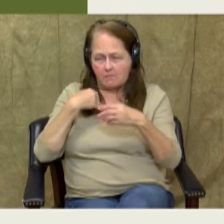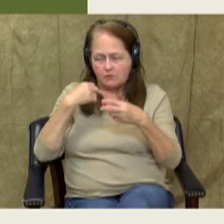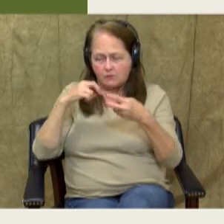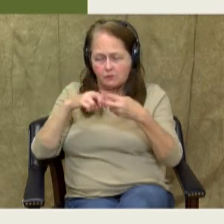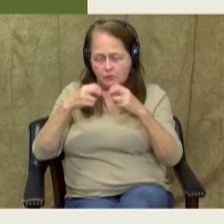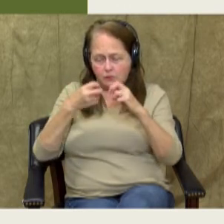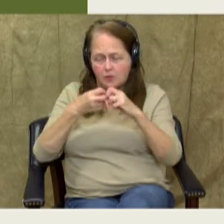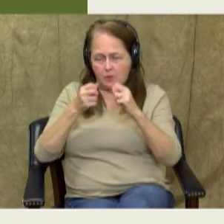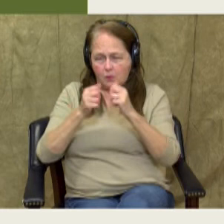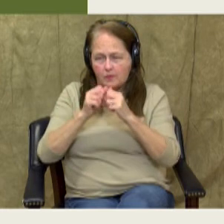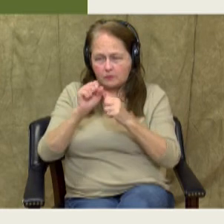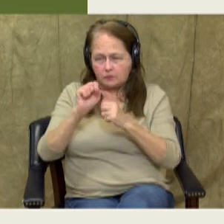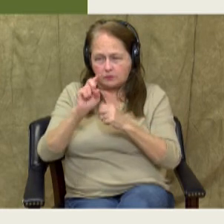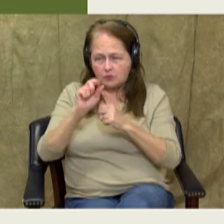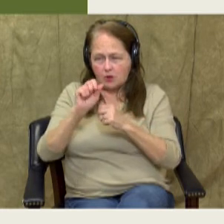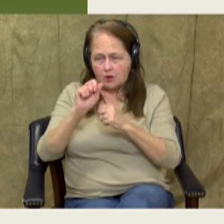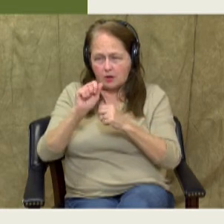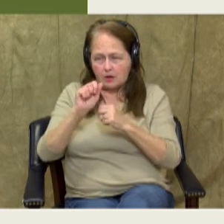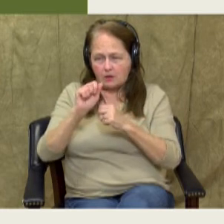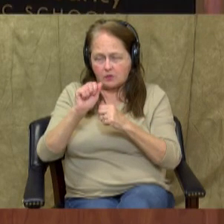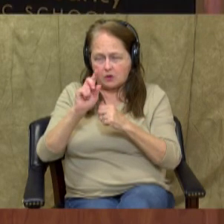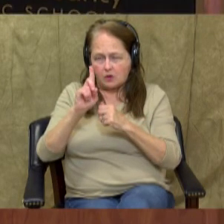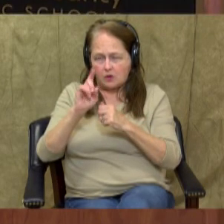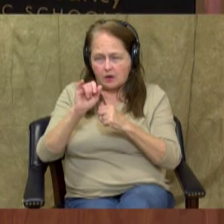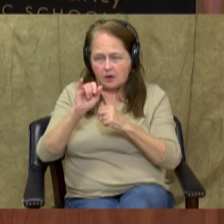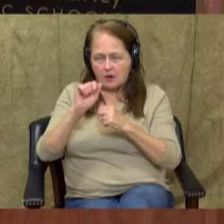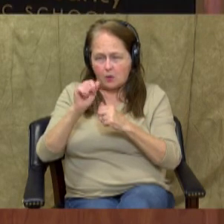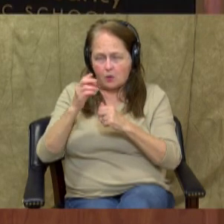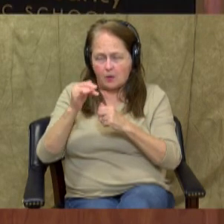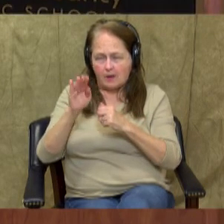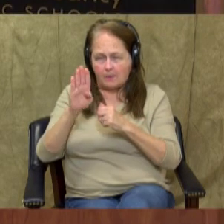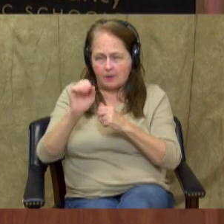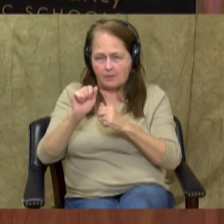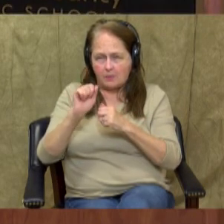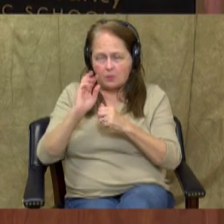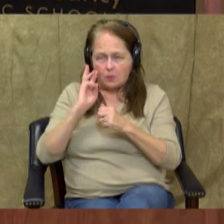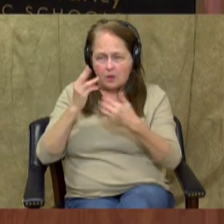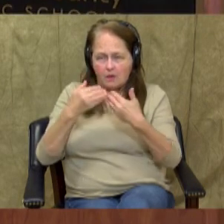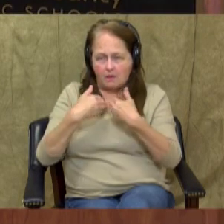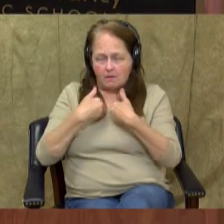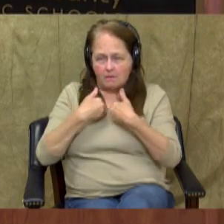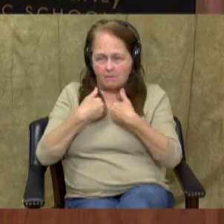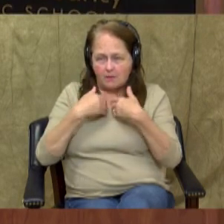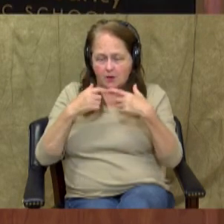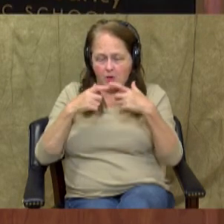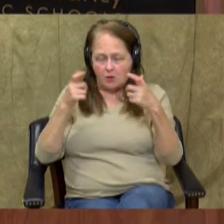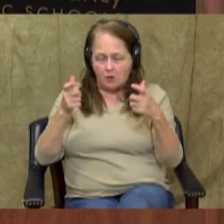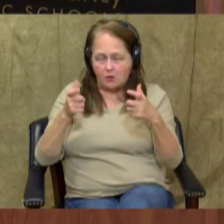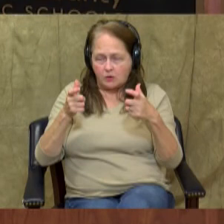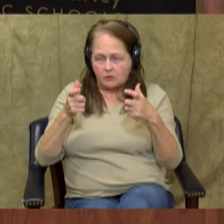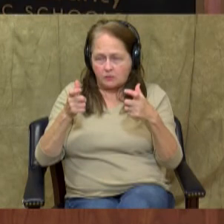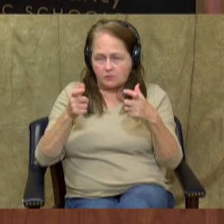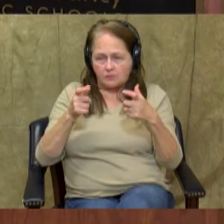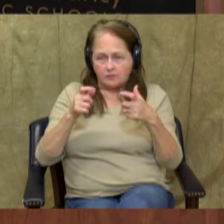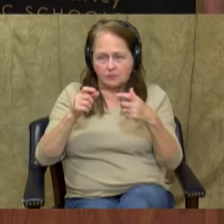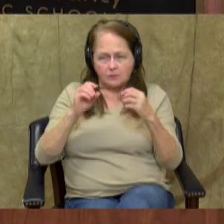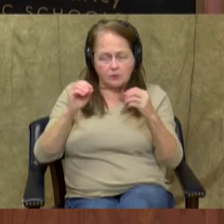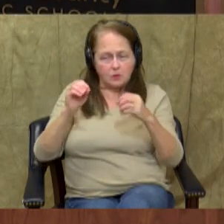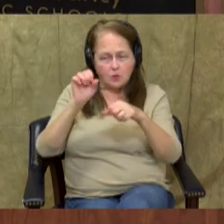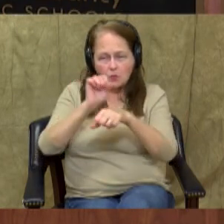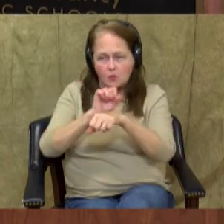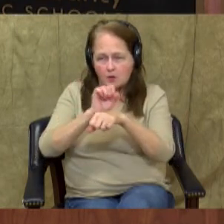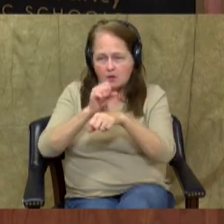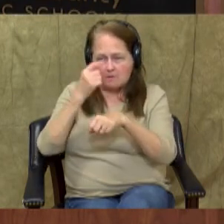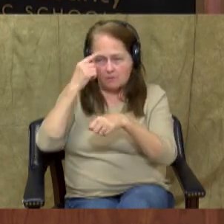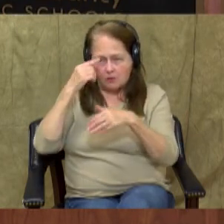Arabia. So that might explain some of that. We also have a large unemployment rate among the youth,